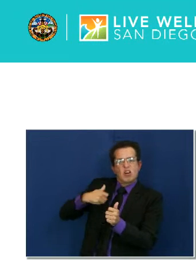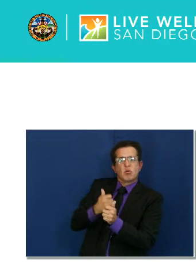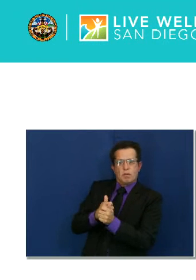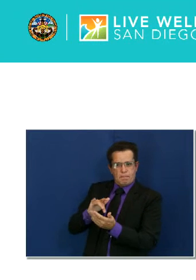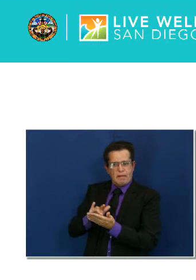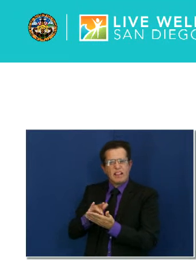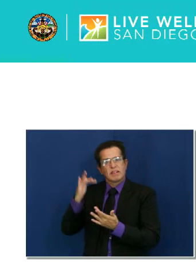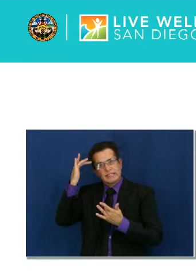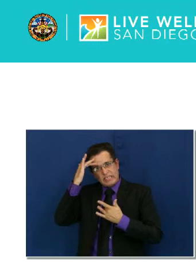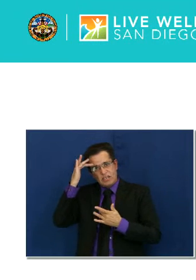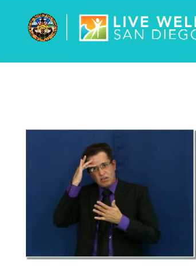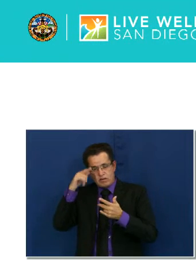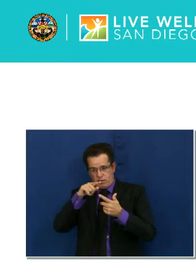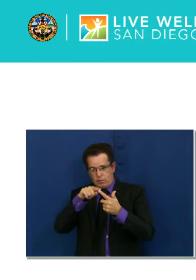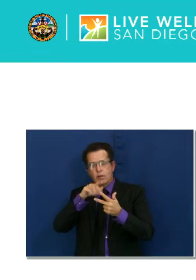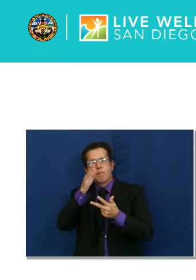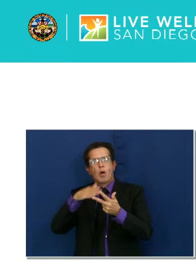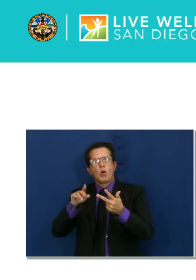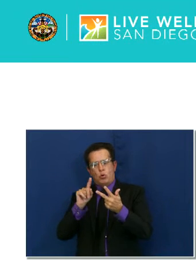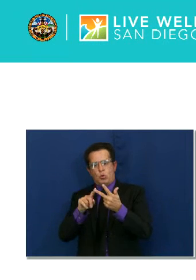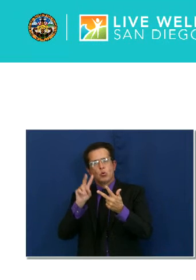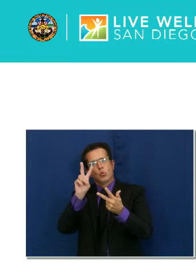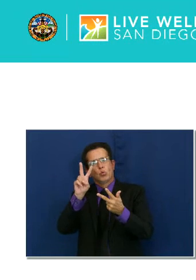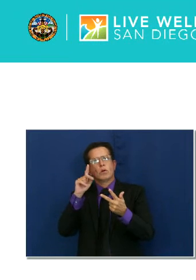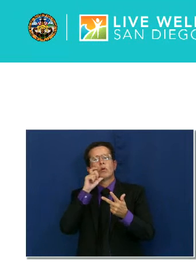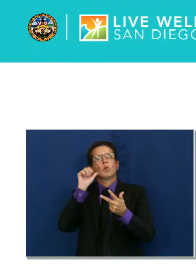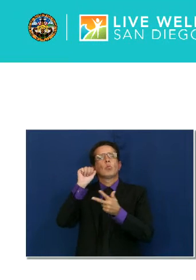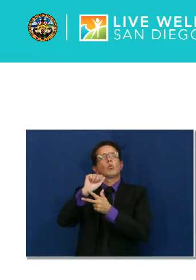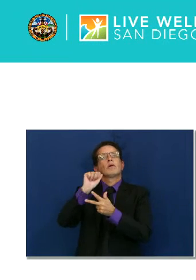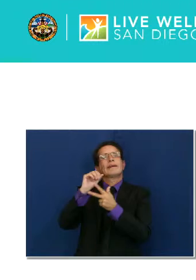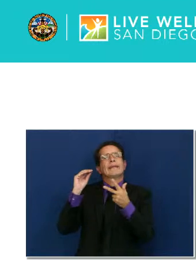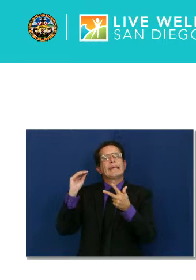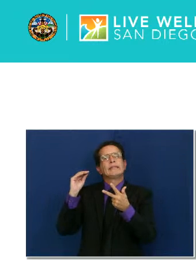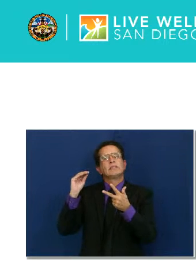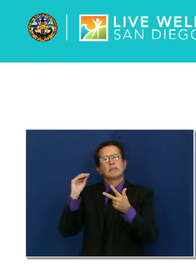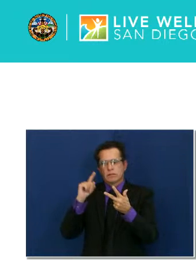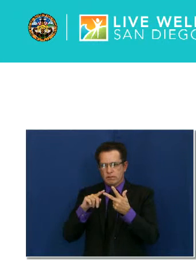phase 2, which includes teachers, school staff, child care workers,